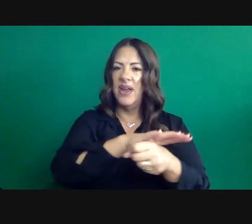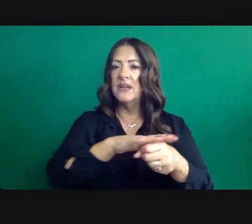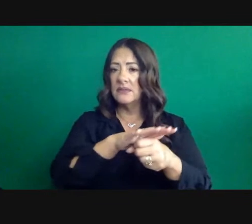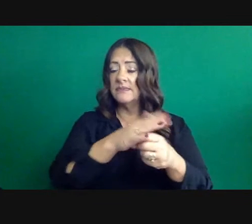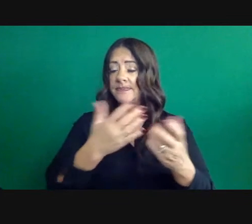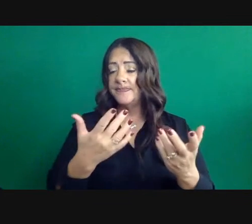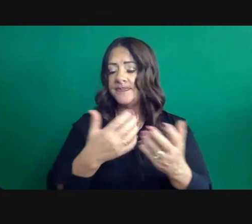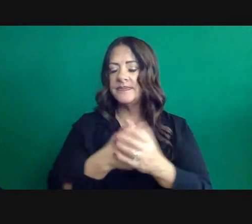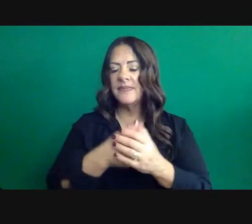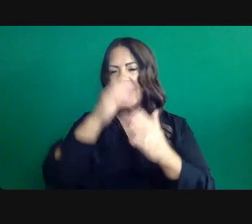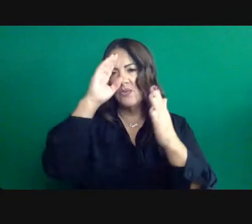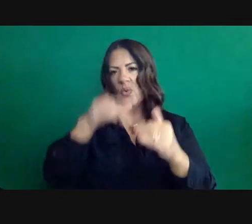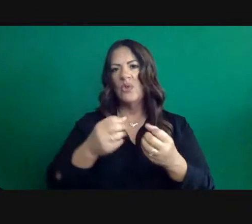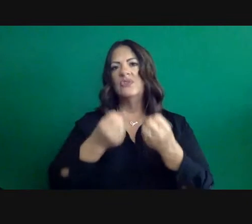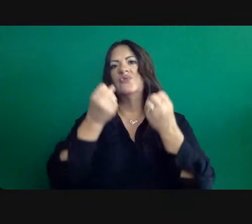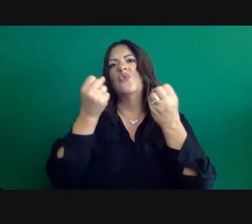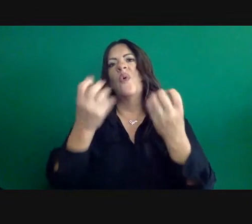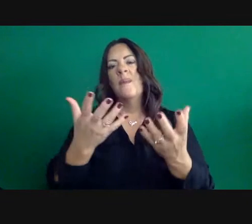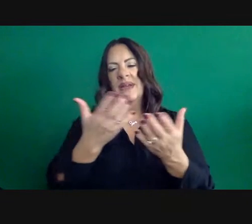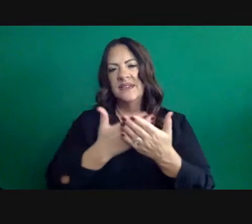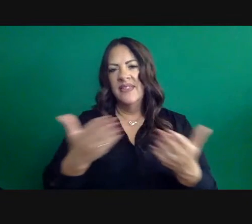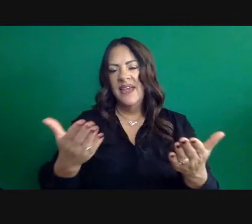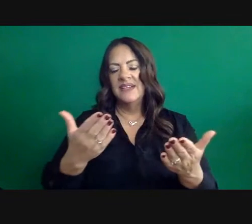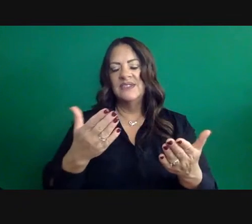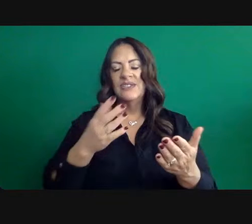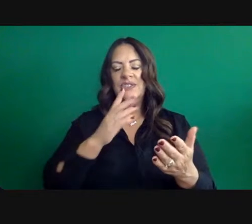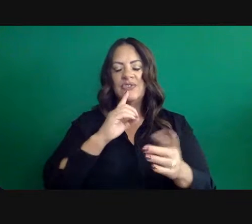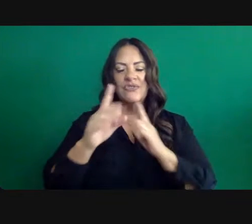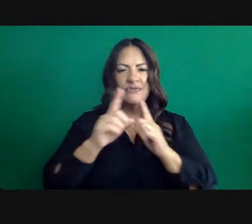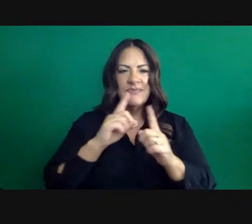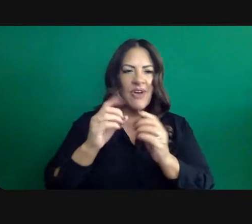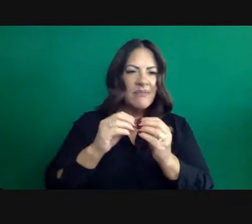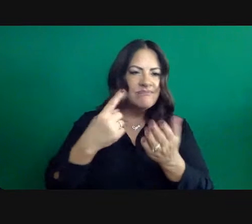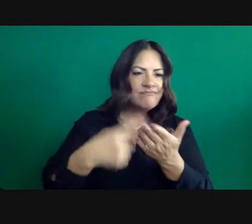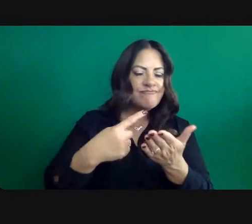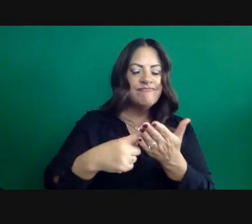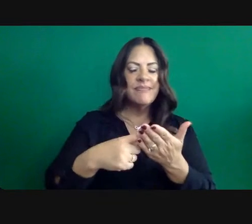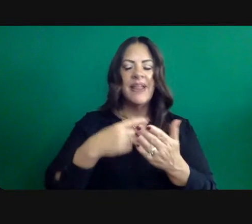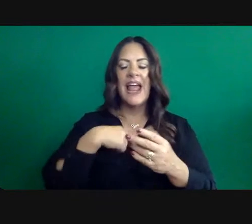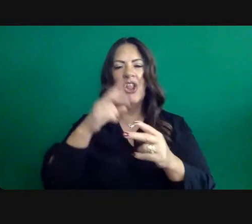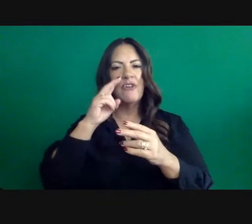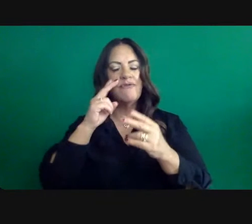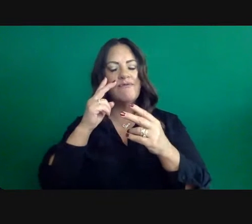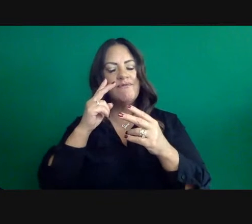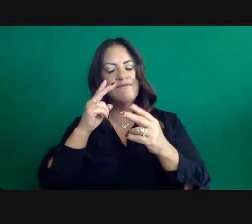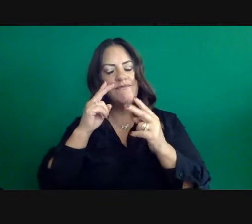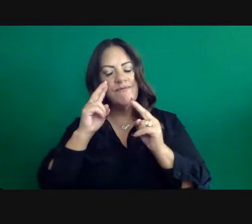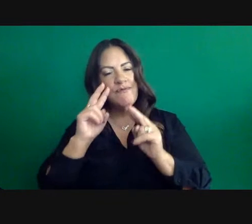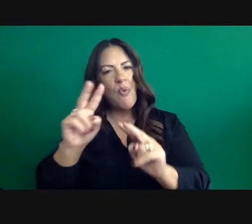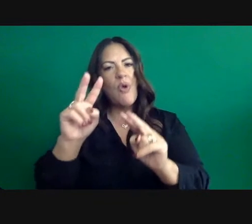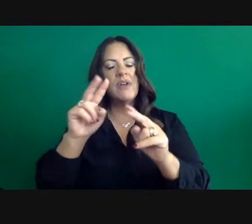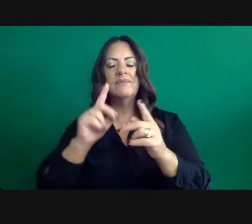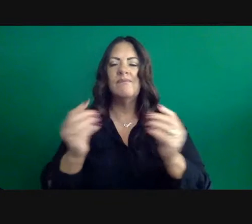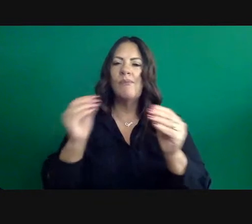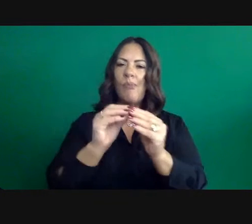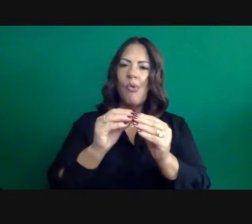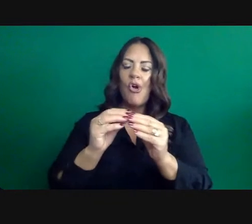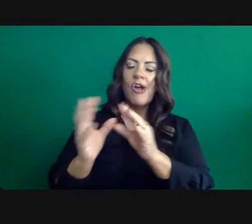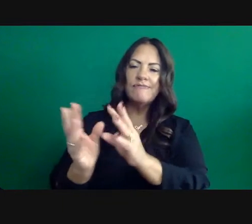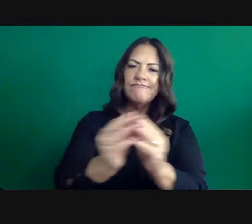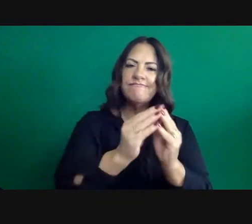that there's so much to talk about and so much to say. I look forward to continuing that conversation in other forums. Want to just end